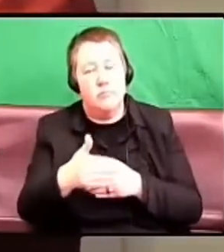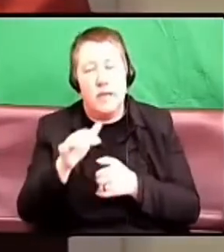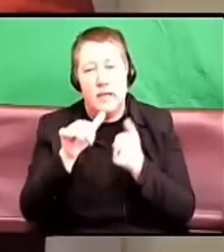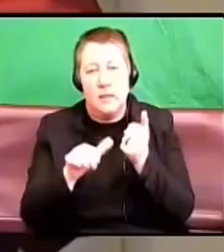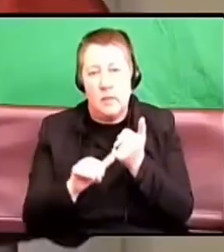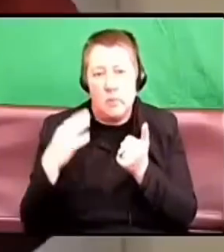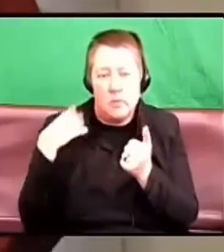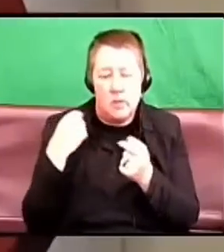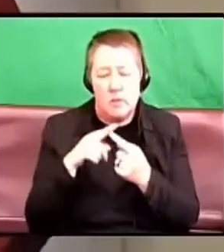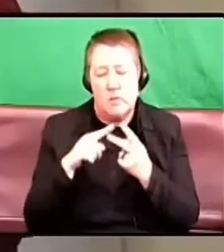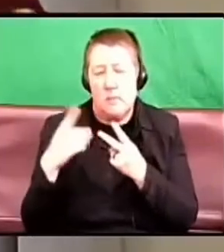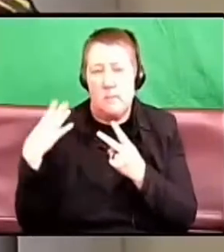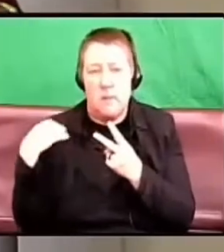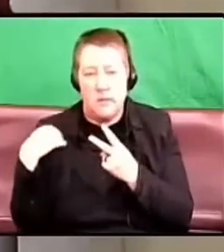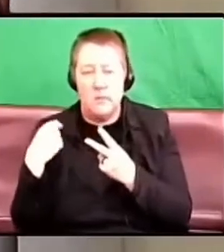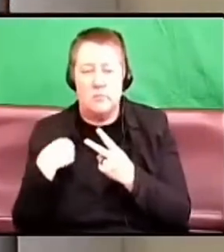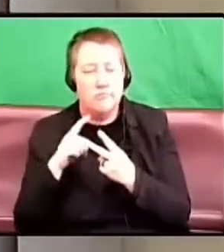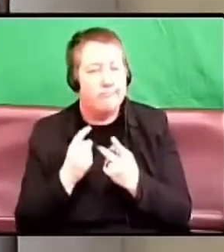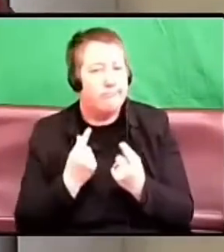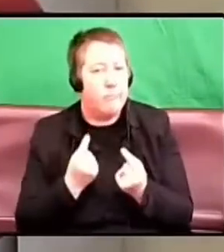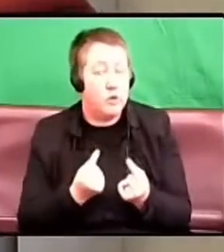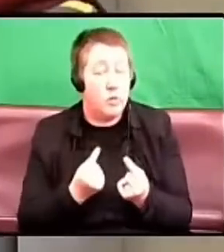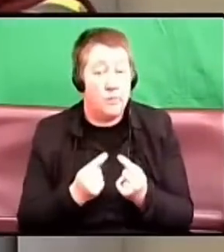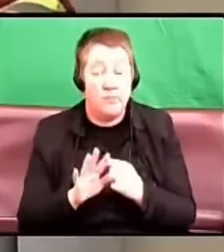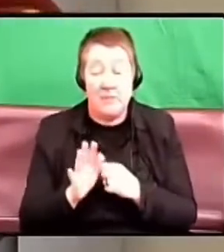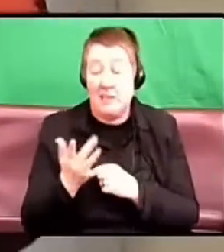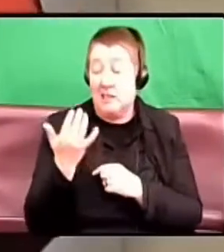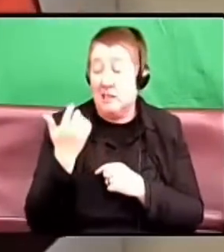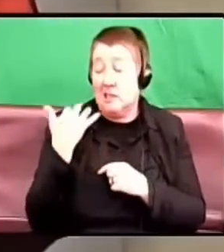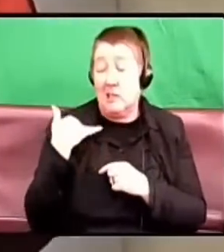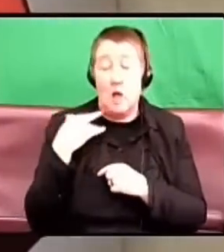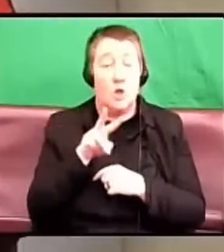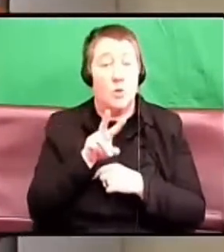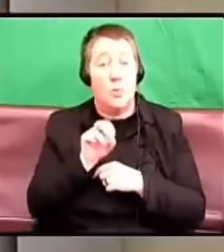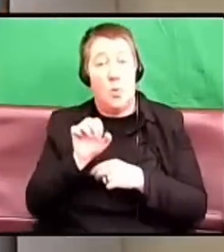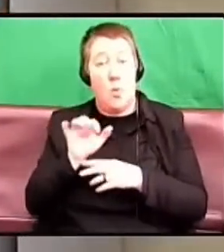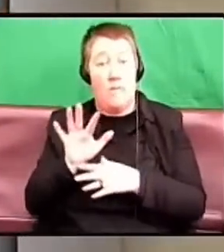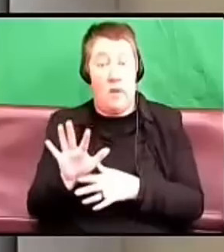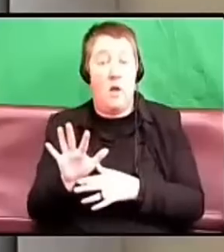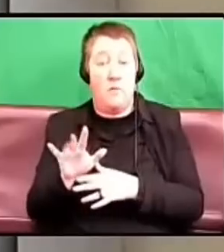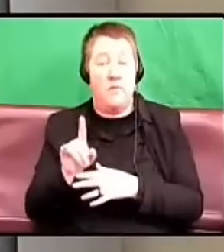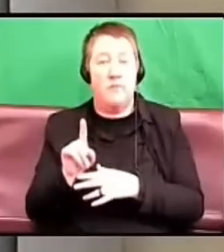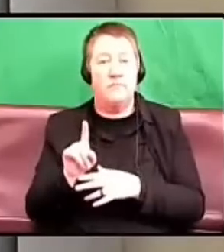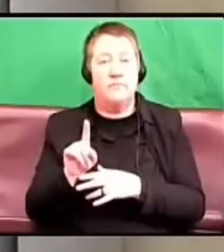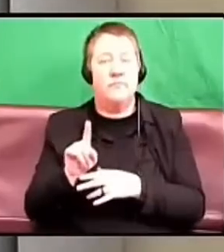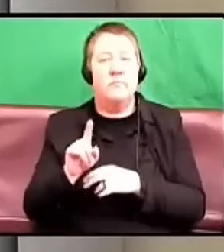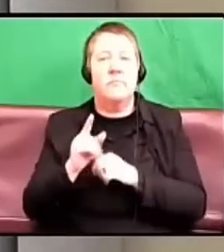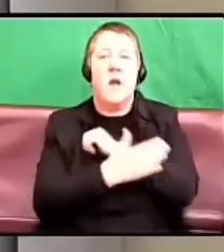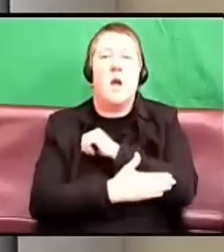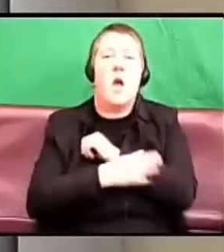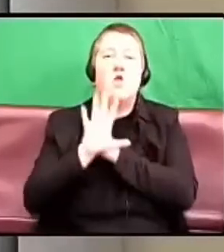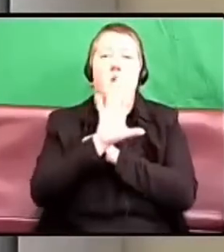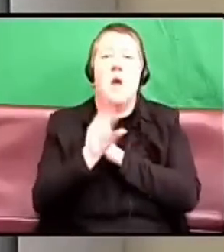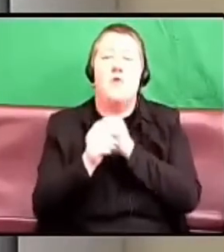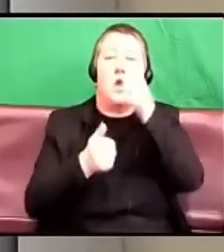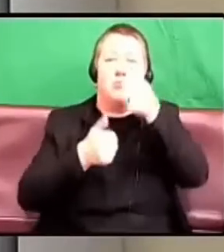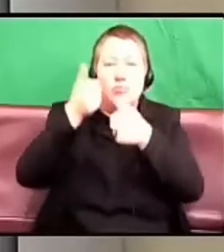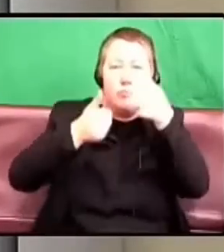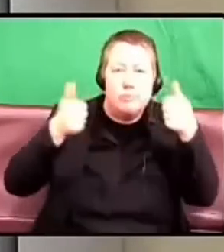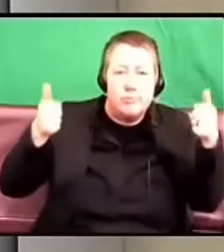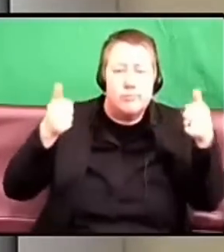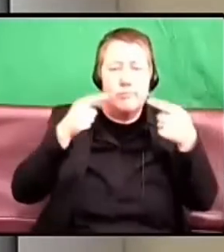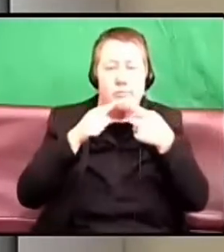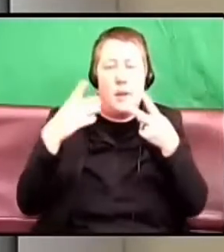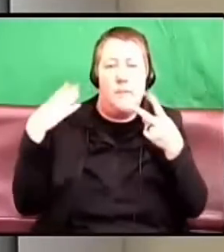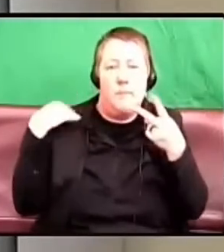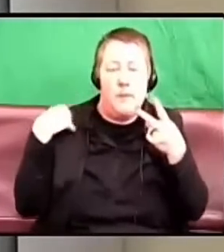Minister. So back in 2005, African heads of state and their ministers of